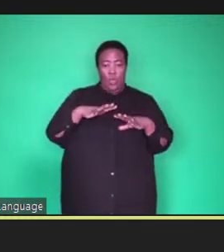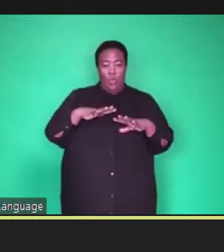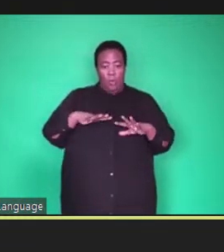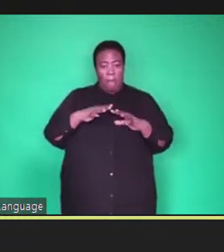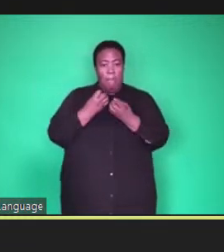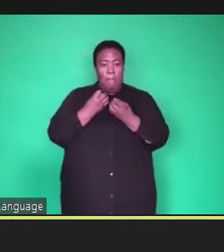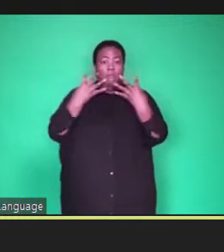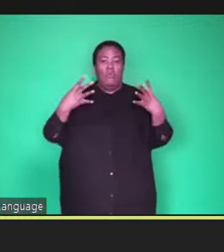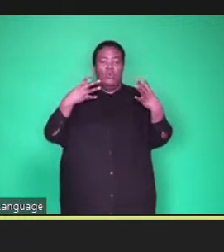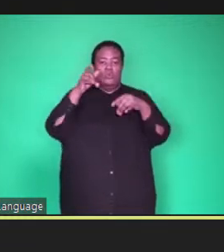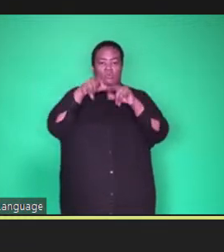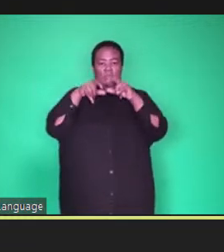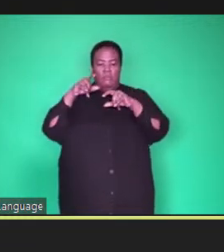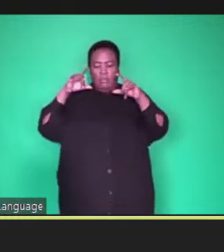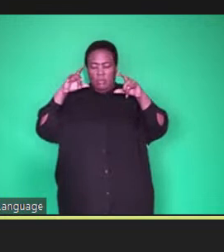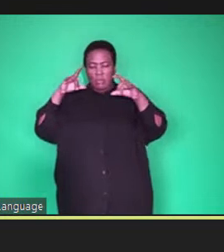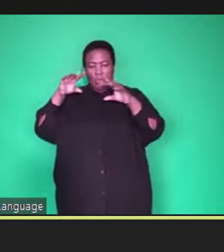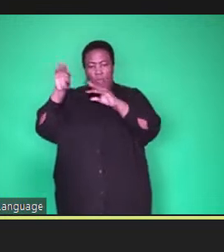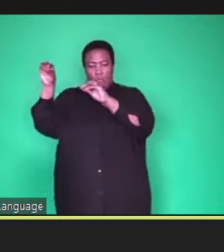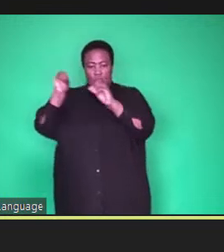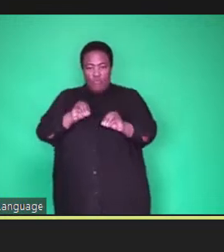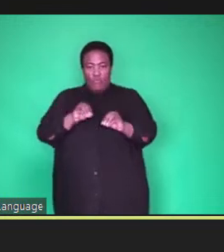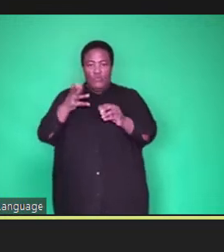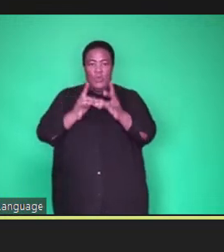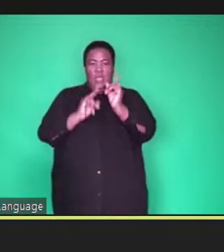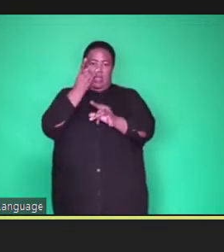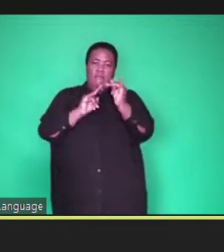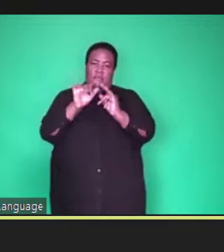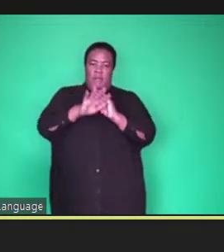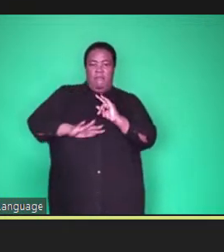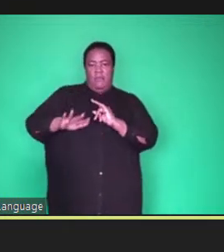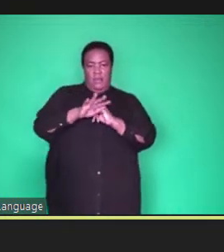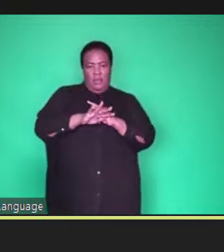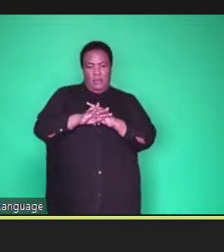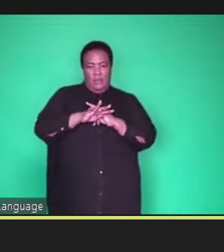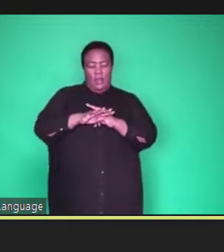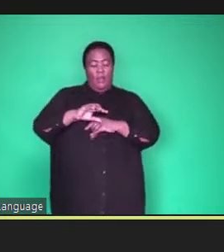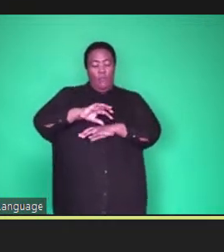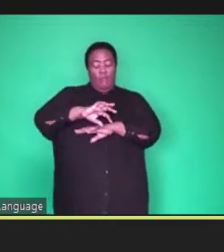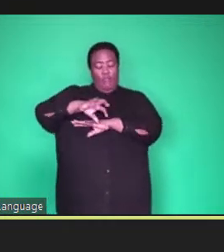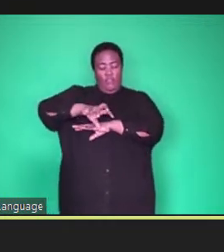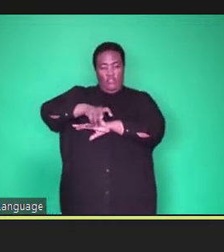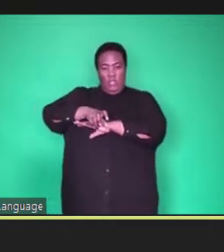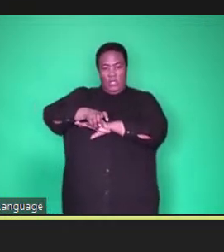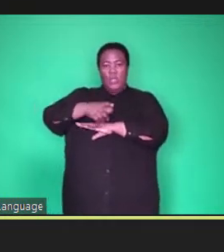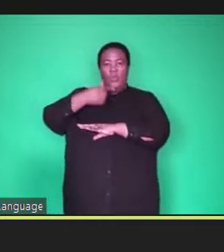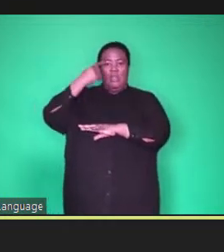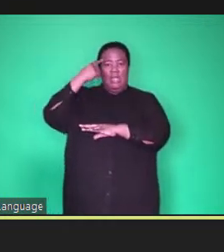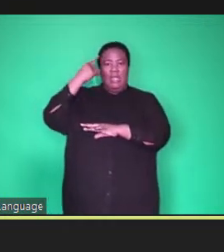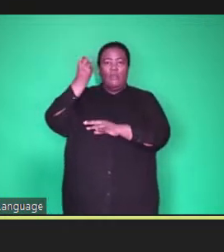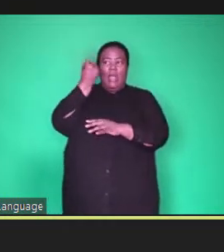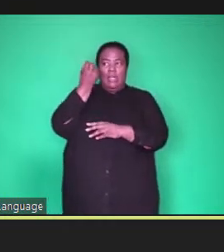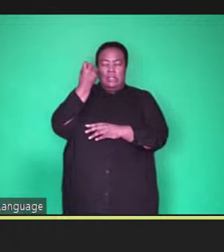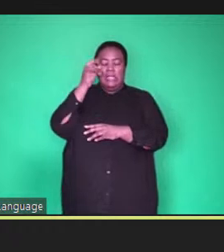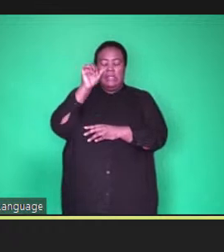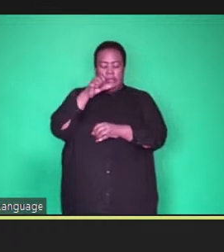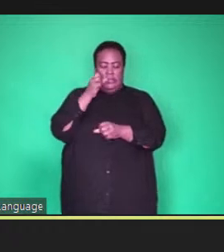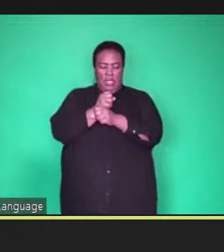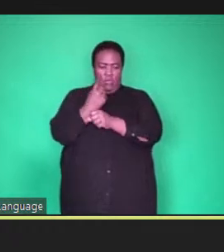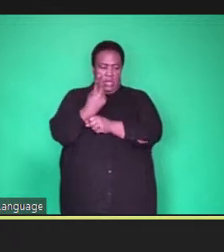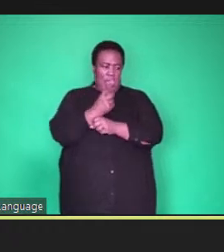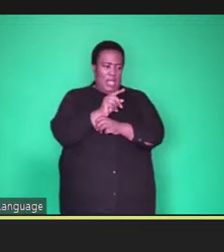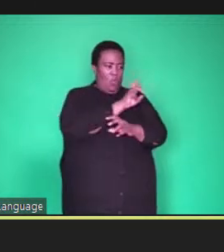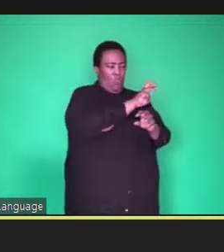unpack that some more, because provincial gets us quite far. We think we understand Gauteng and Western Cape being